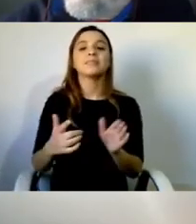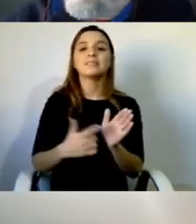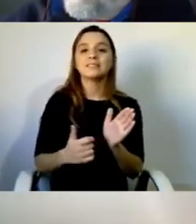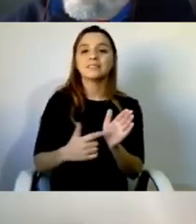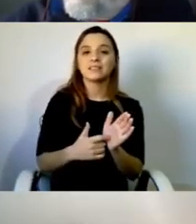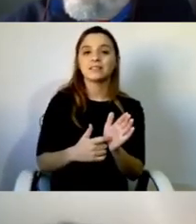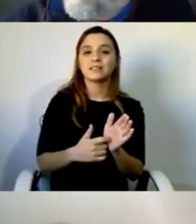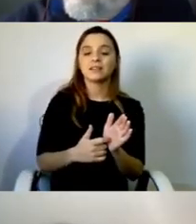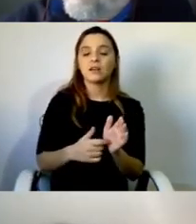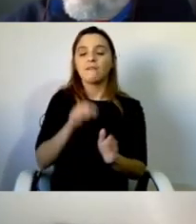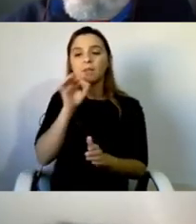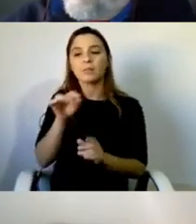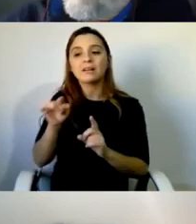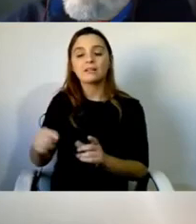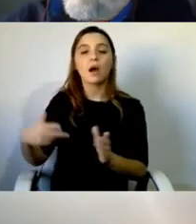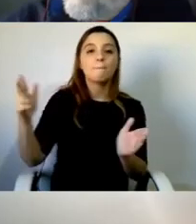And secondly,